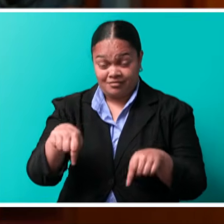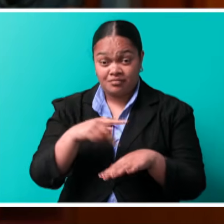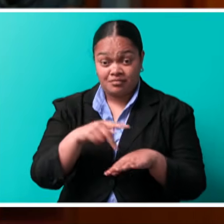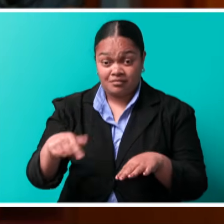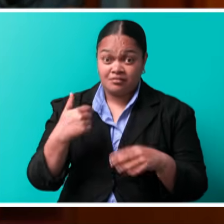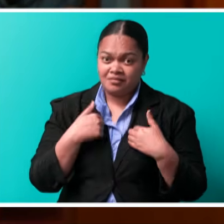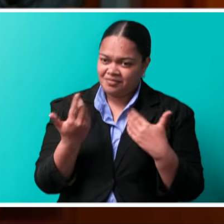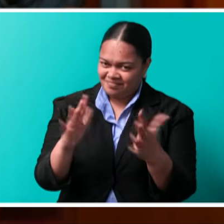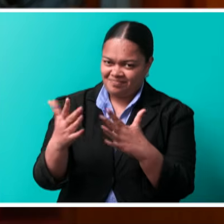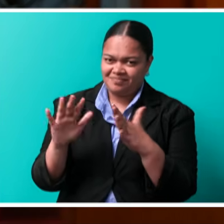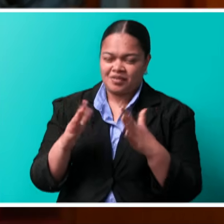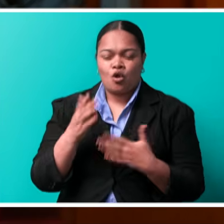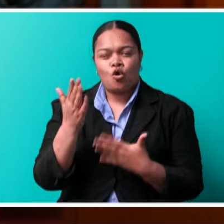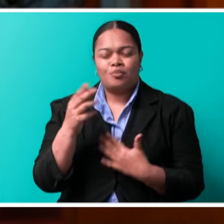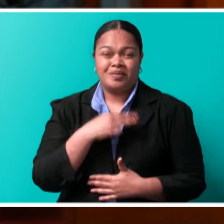Honorable Minister of Finance